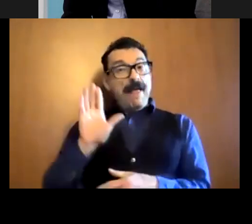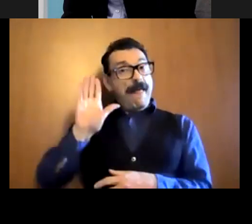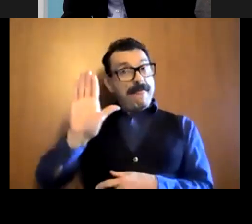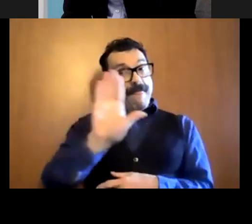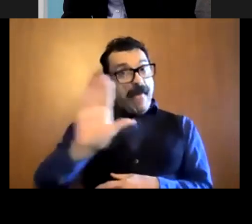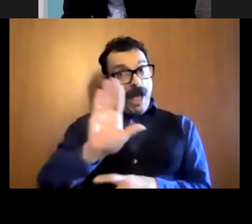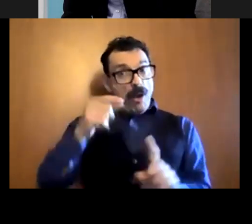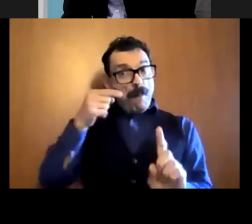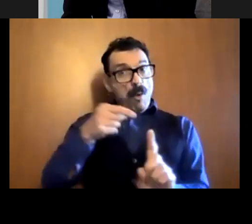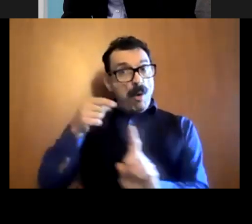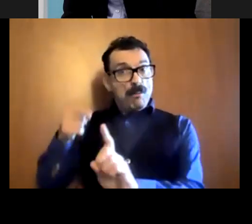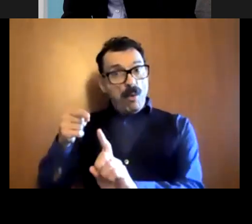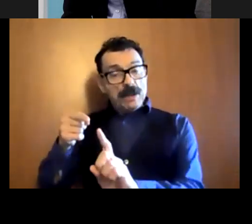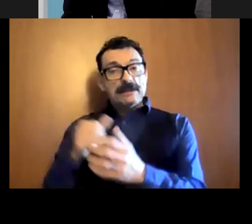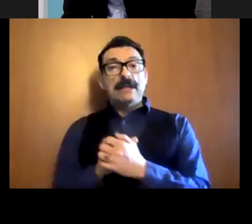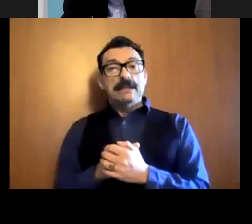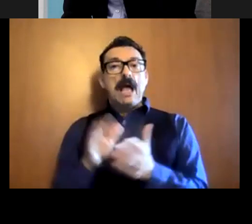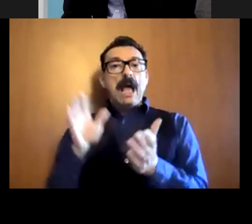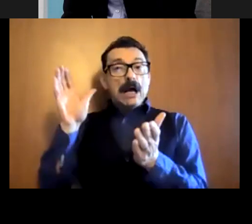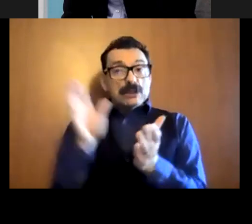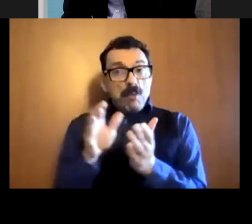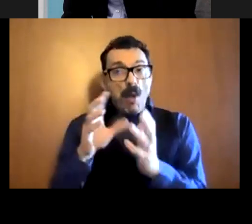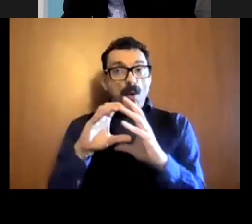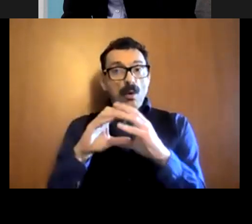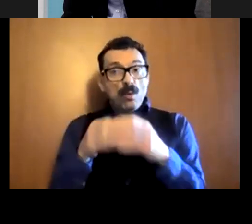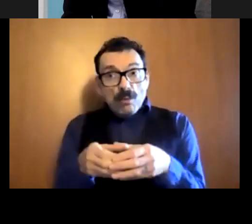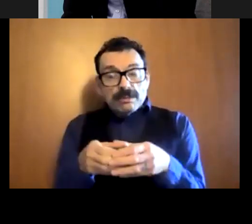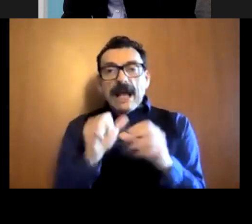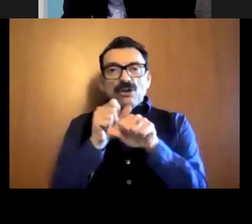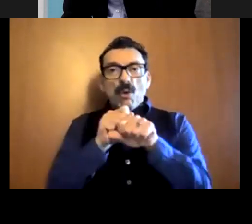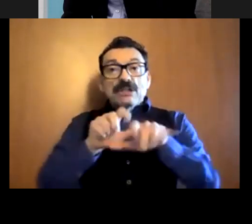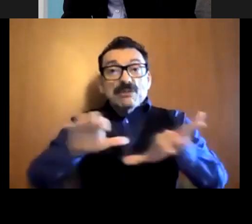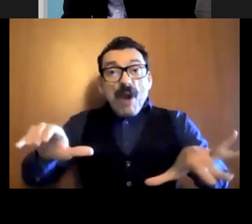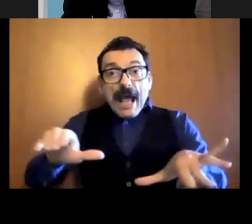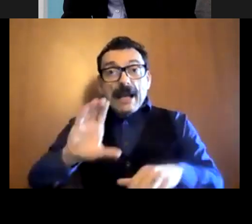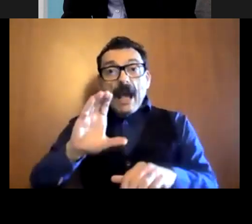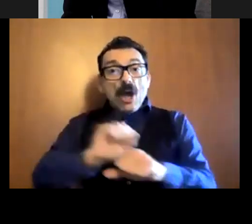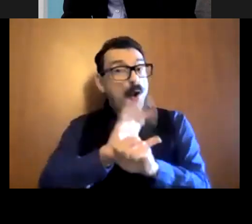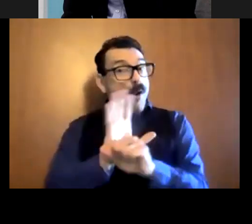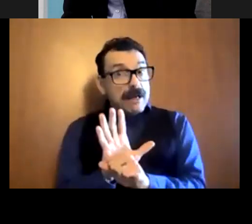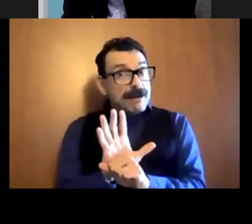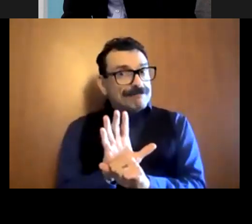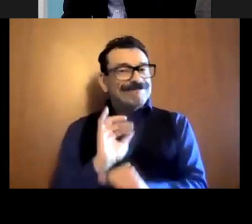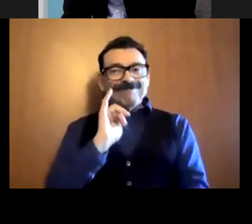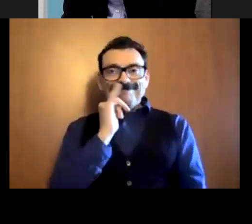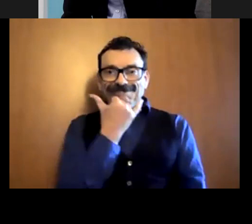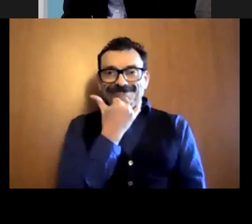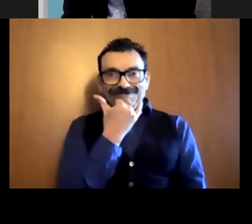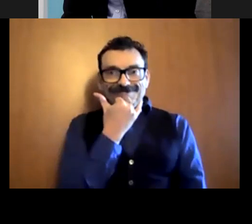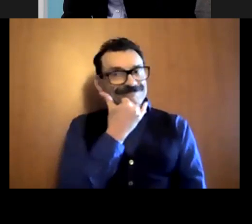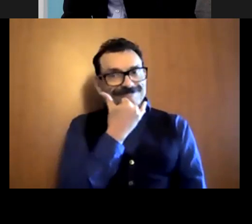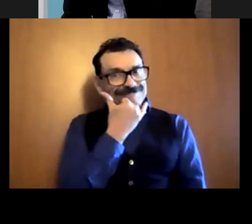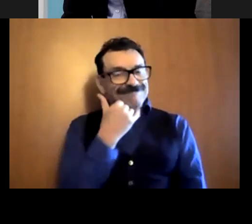small gatherings don't spread COVID. That's a myth. Small gatherings still have the potential to